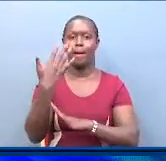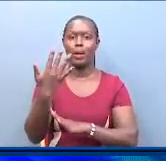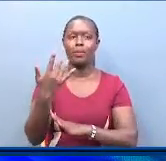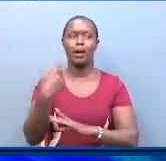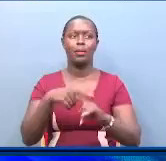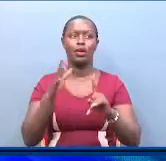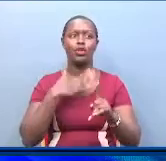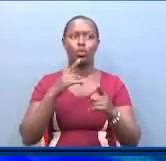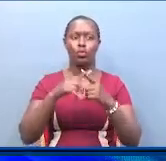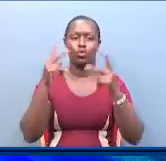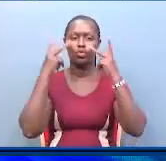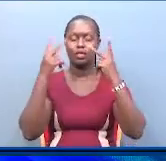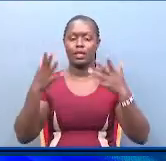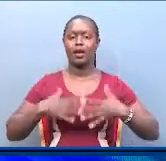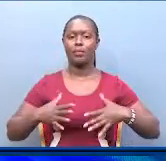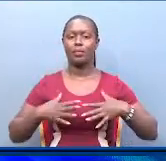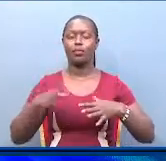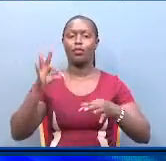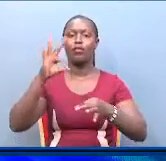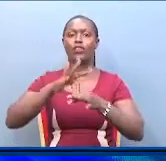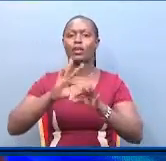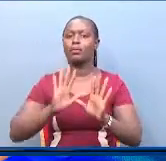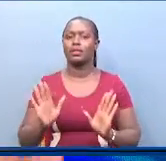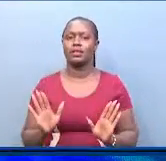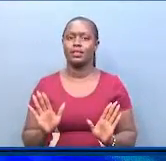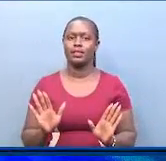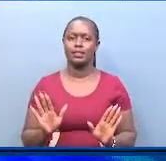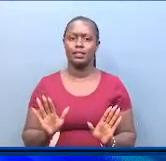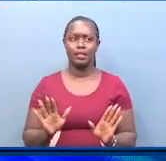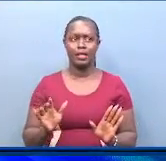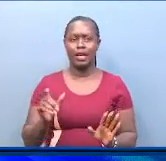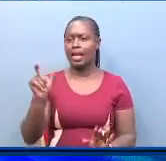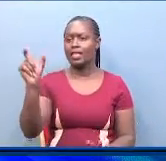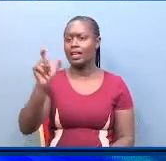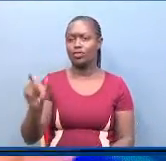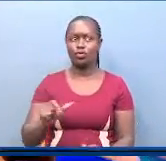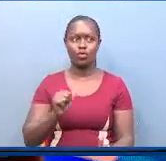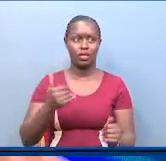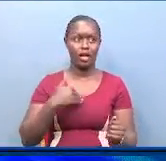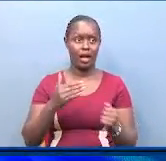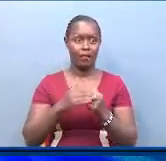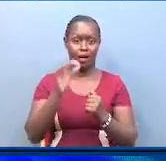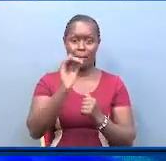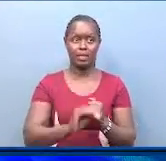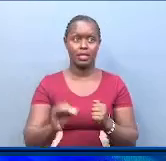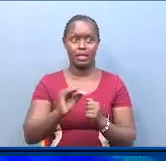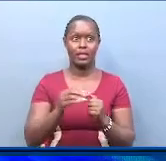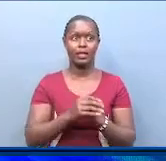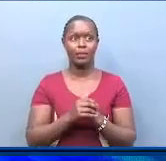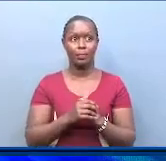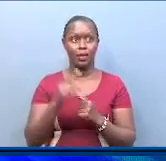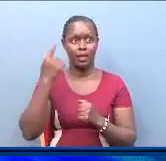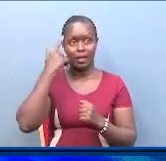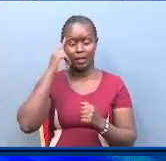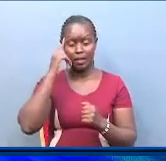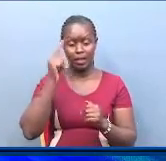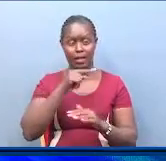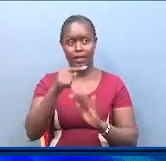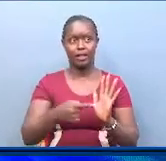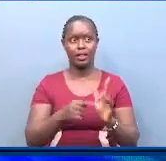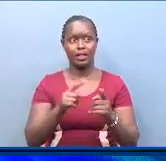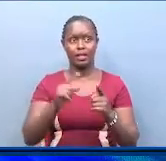see people coming out to vote, whichever region that may have percentages here. I think